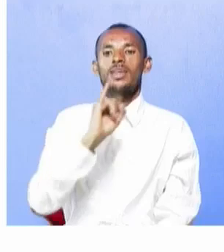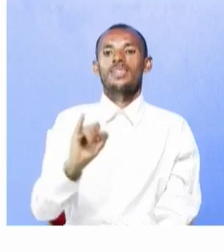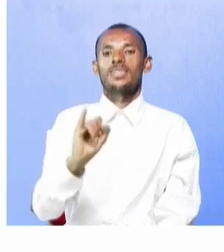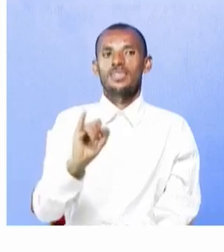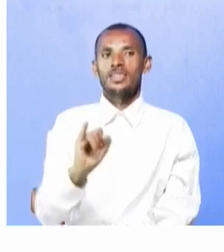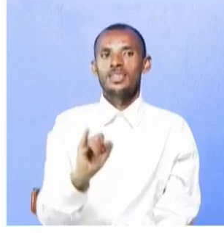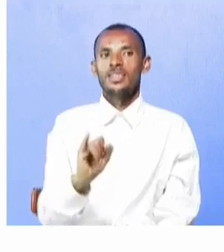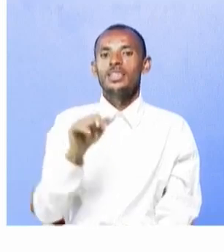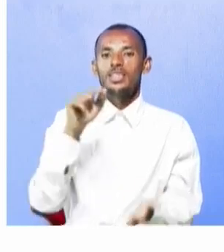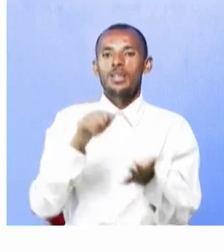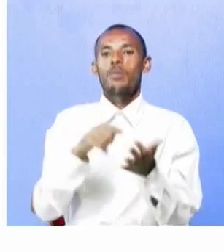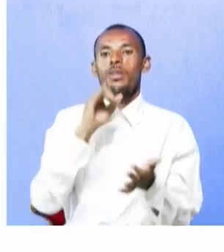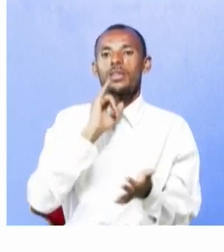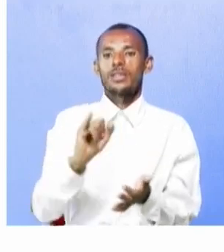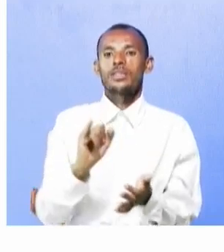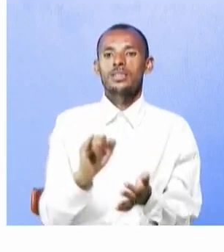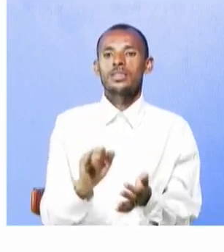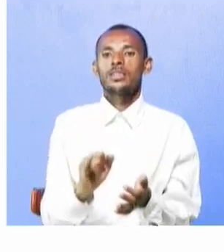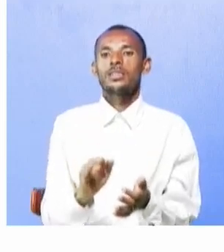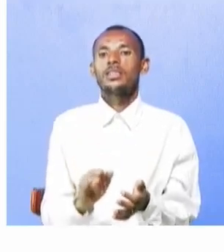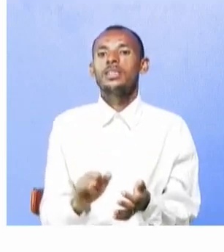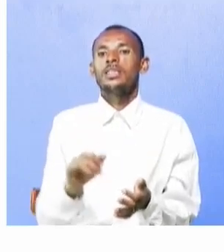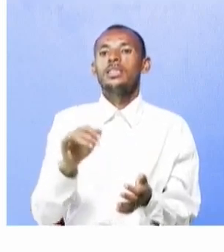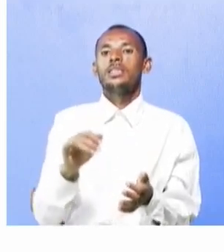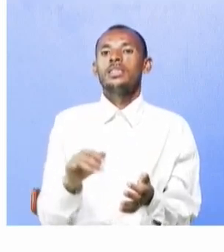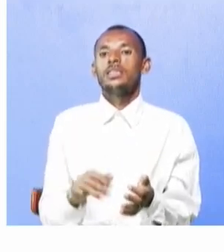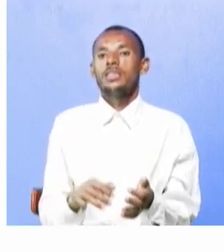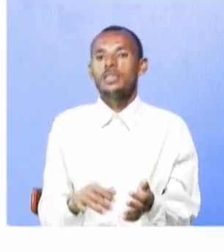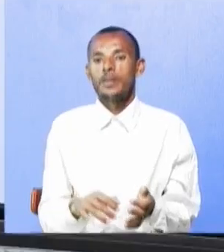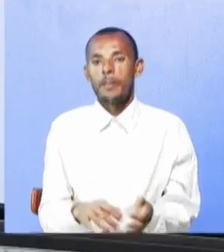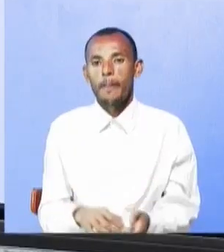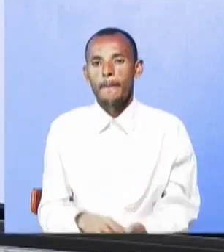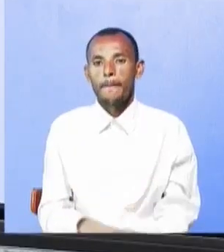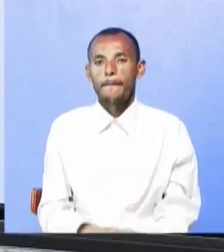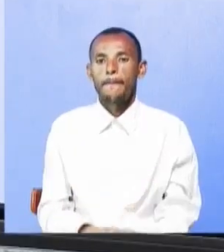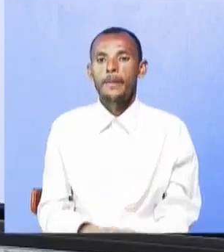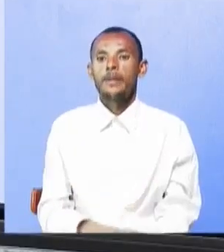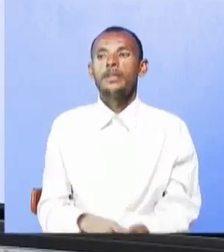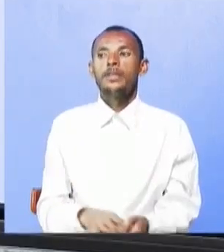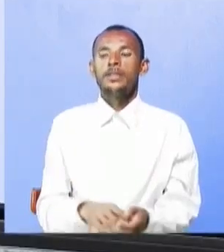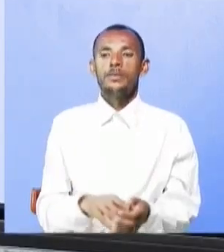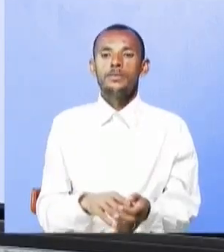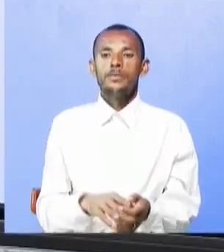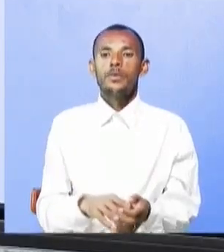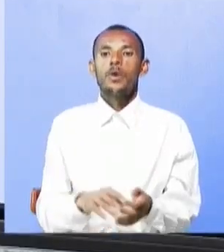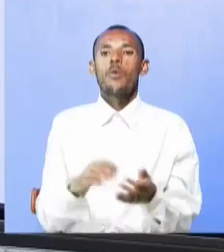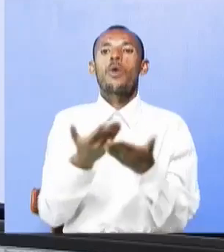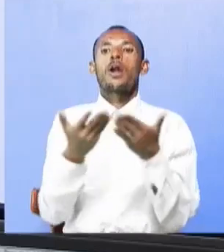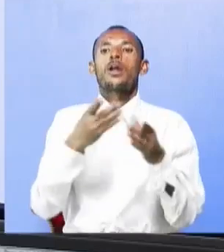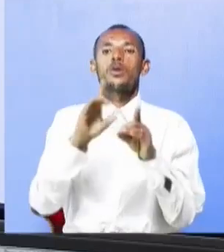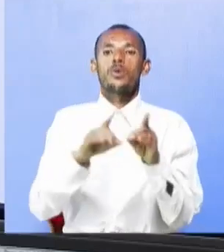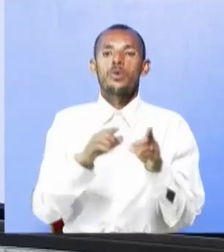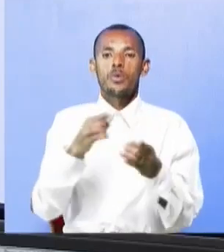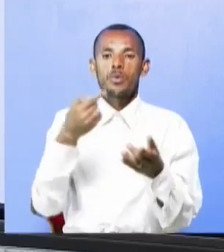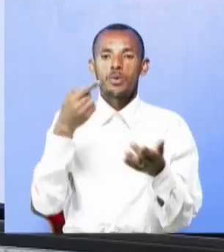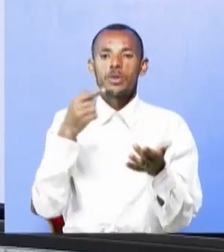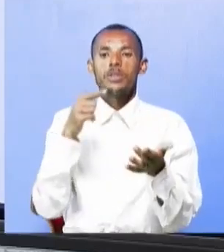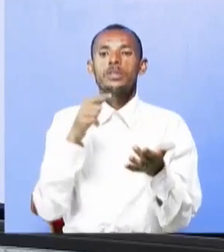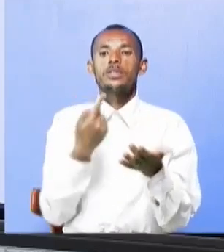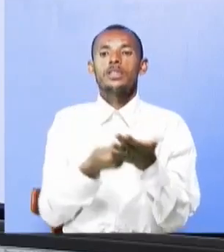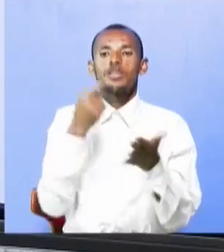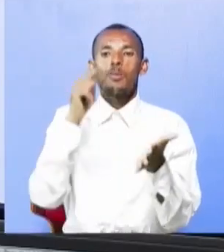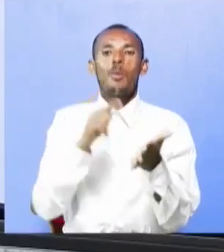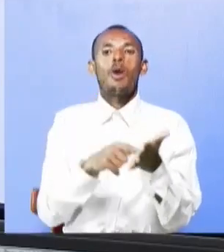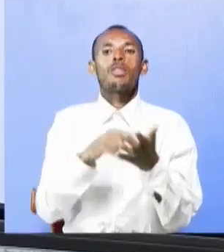the point is with entry minus 2, 3? Where do you think this point